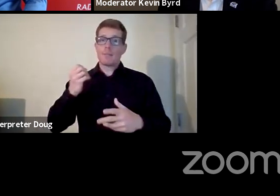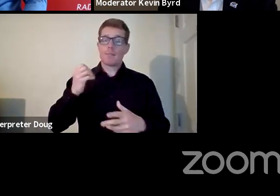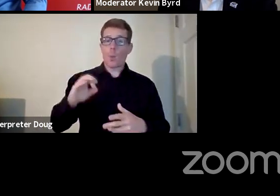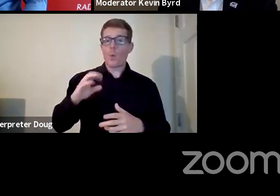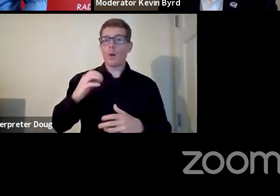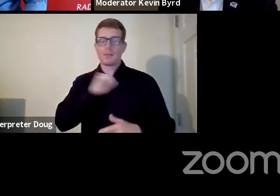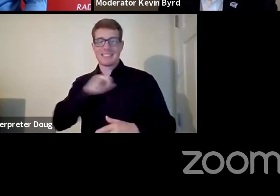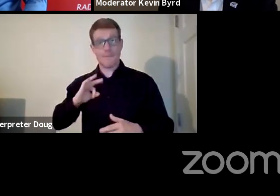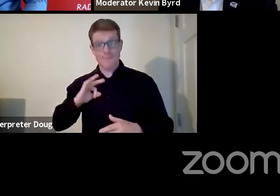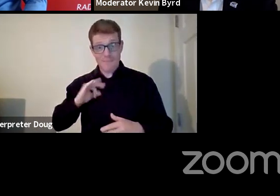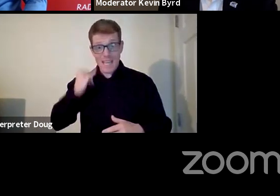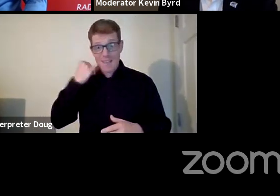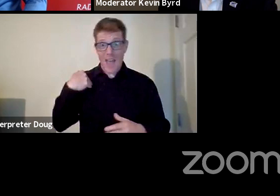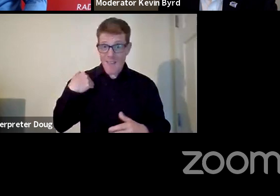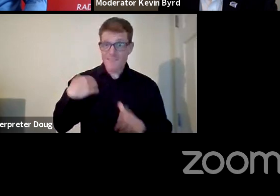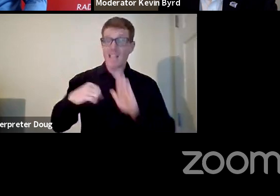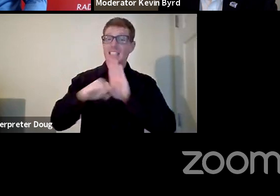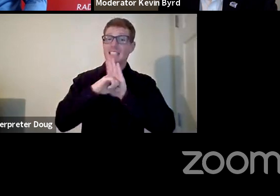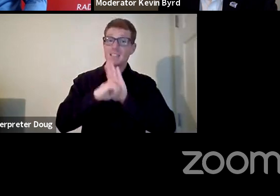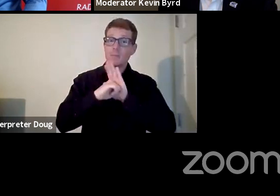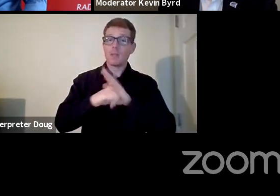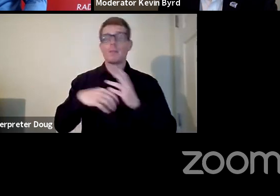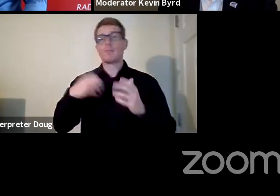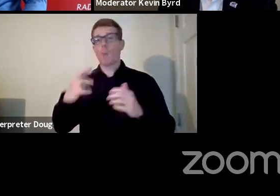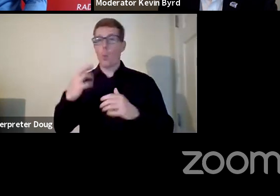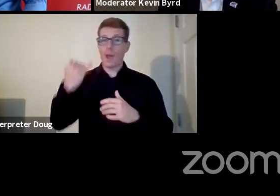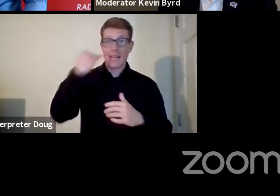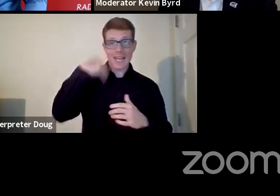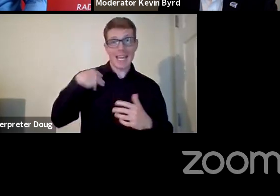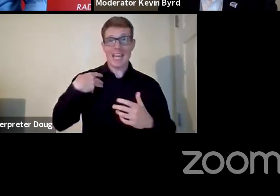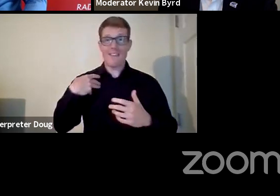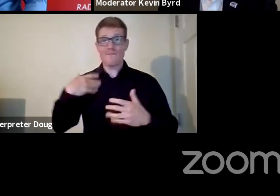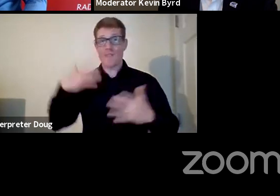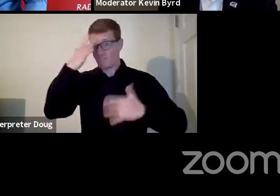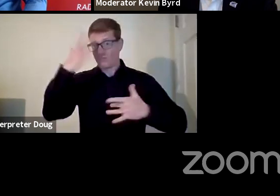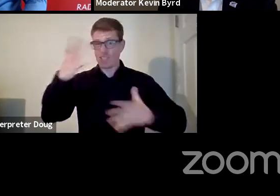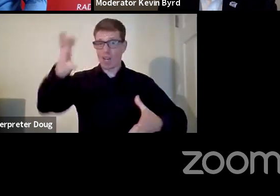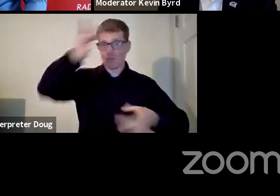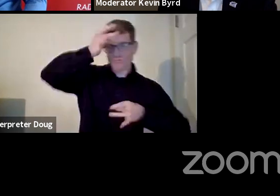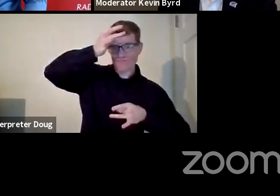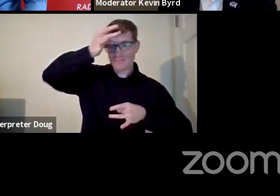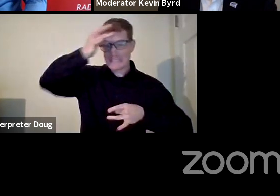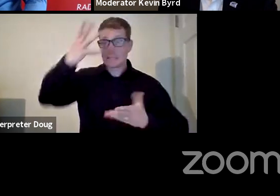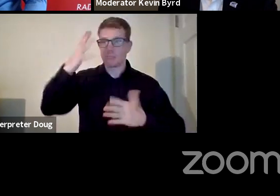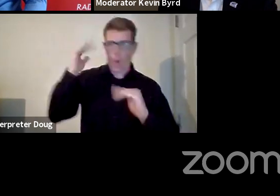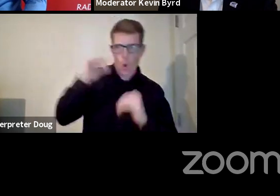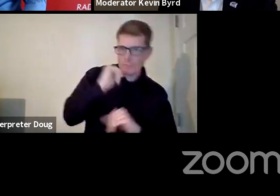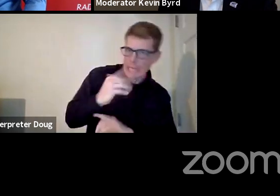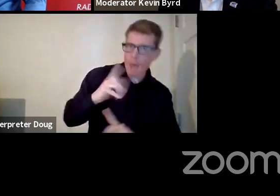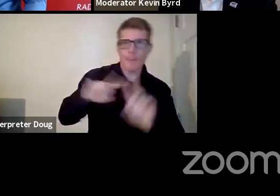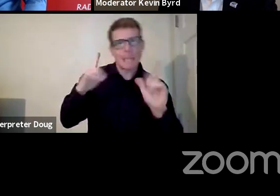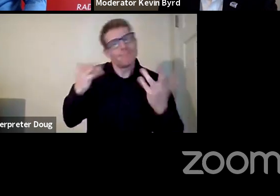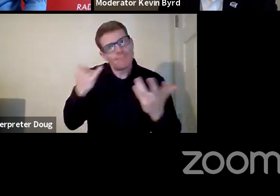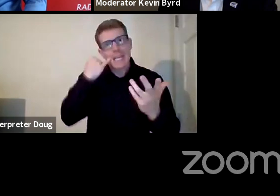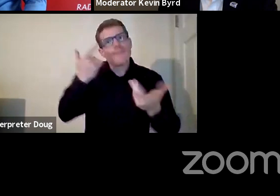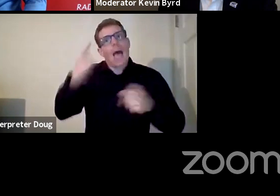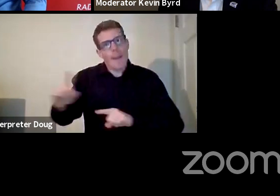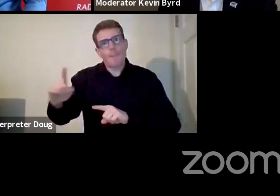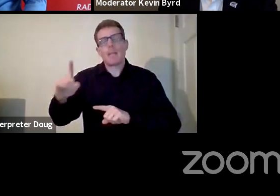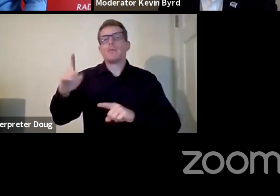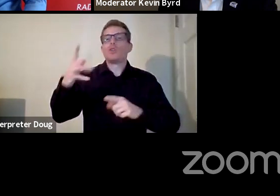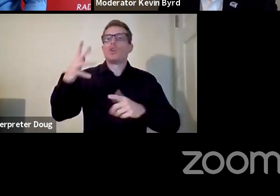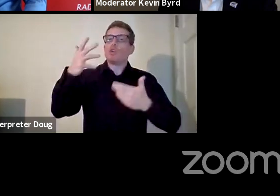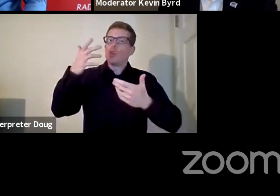up coming contracting disease, which we hope they won't, but we're working through all sorts of flexible models that will allow them